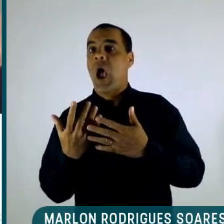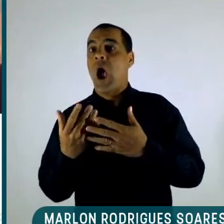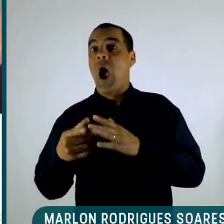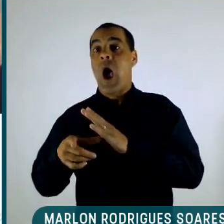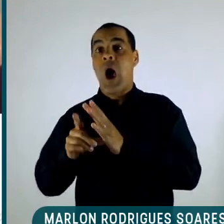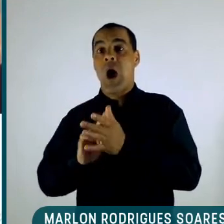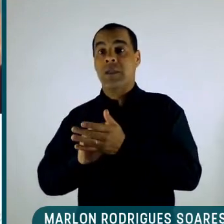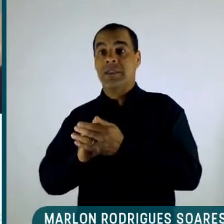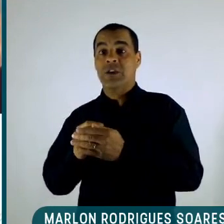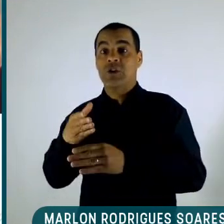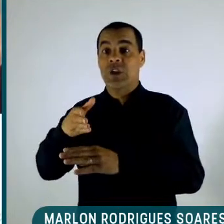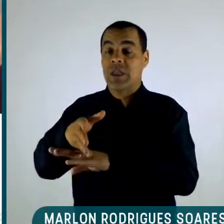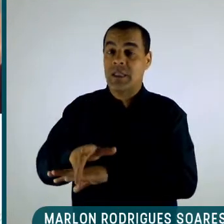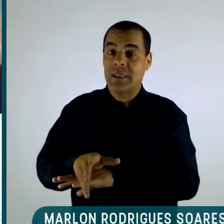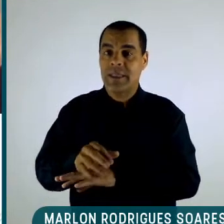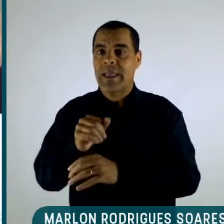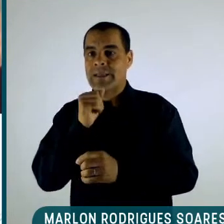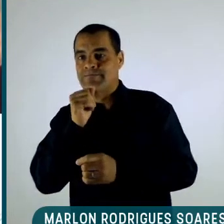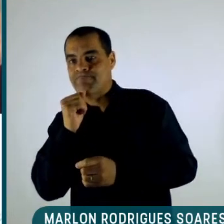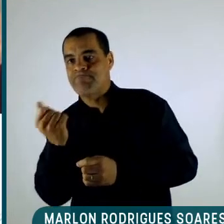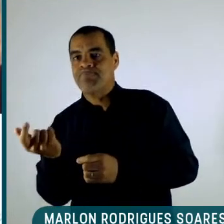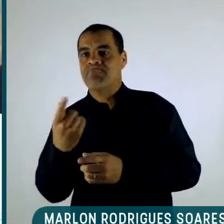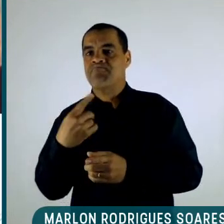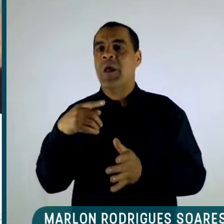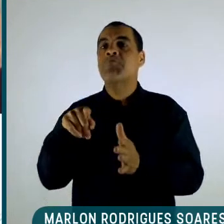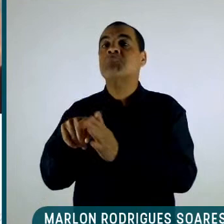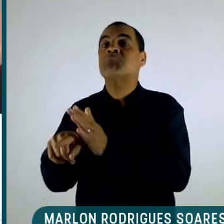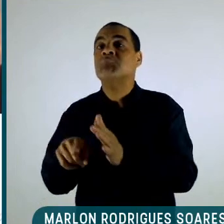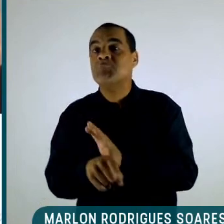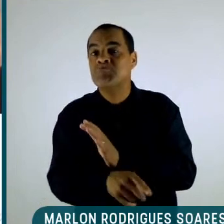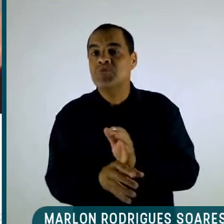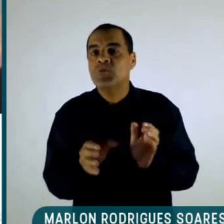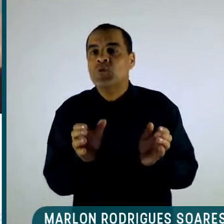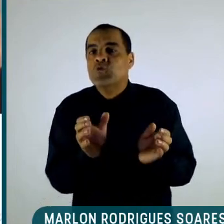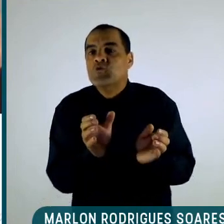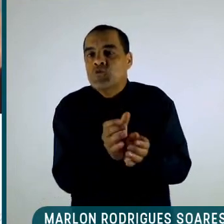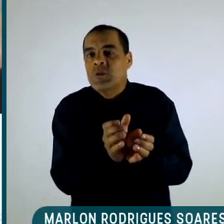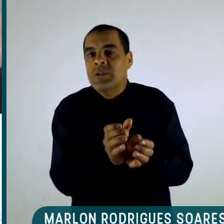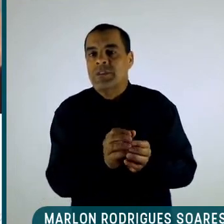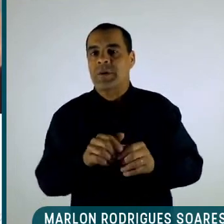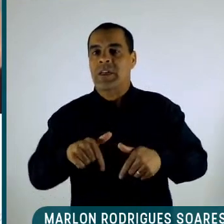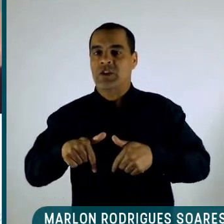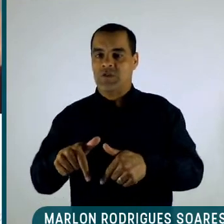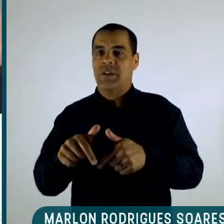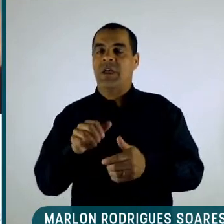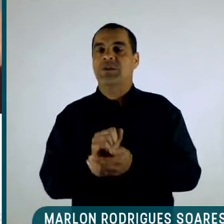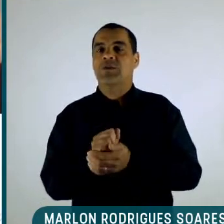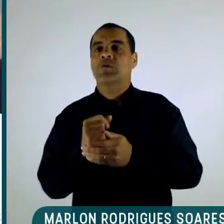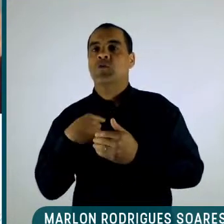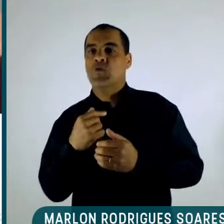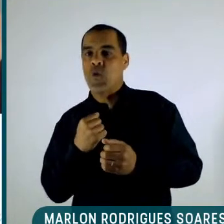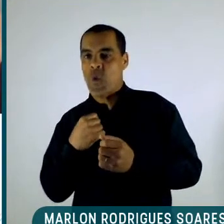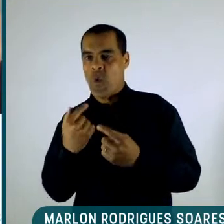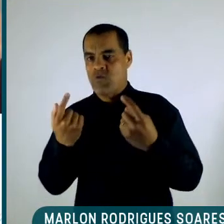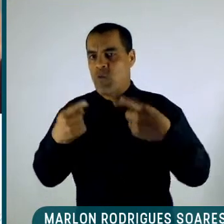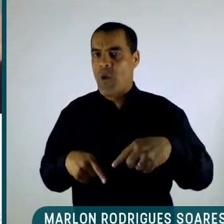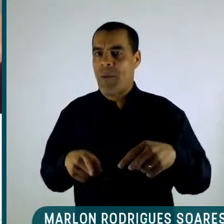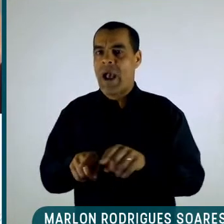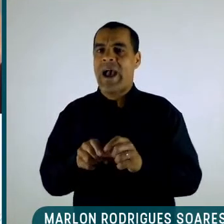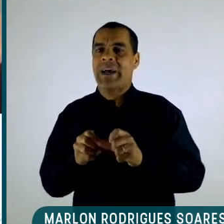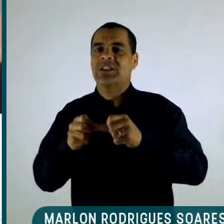Before we enter the community activities themselves, we have been